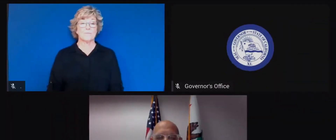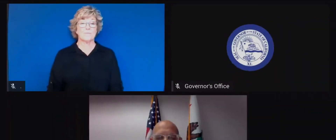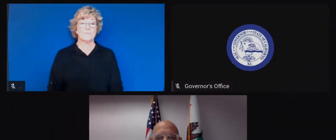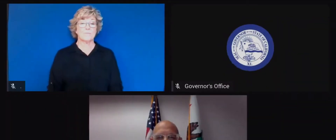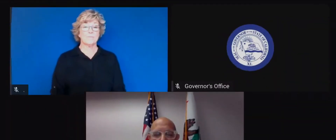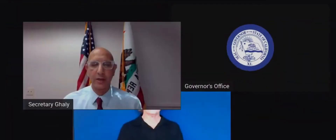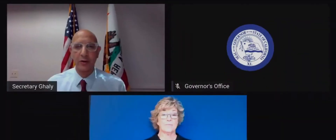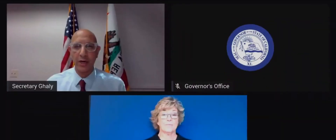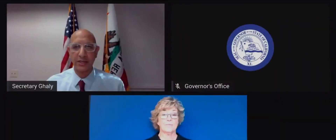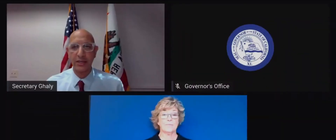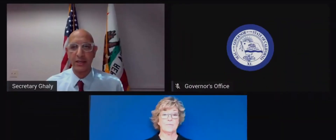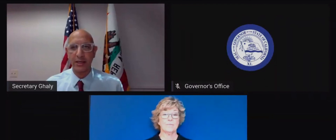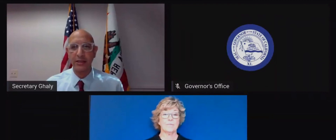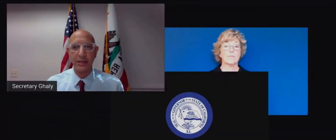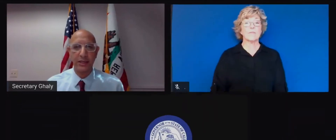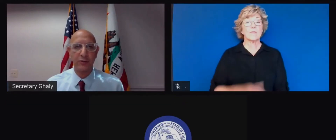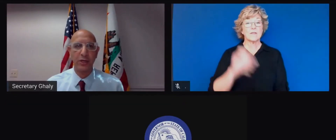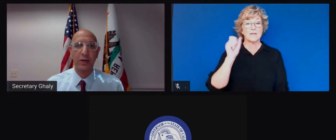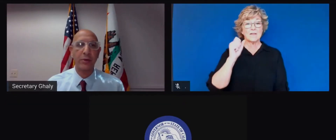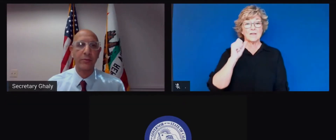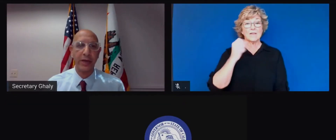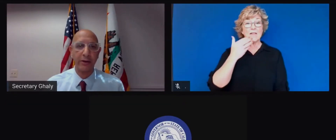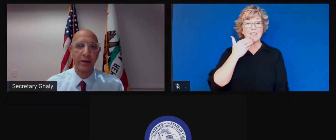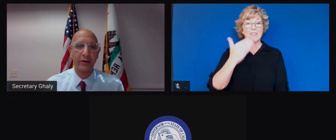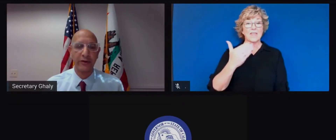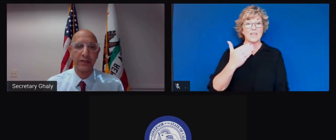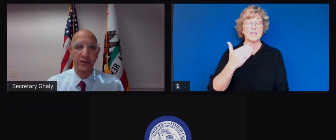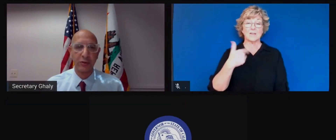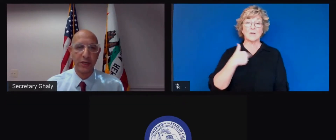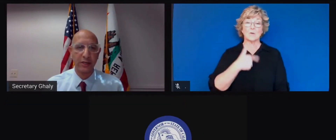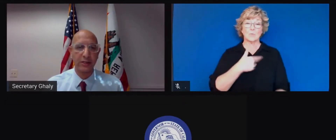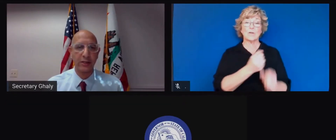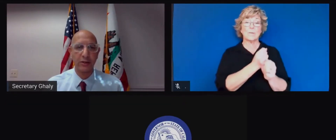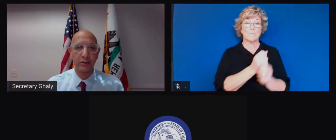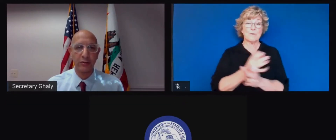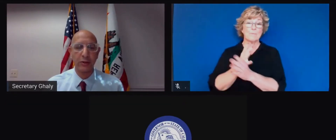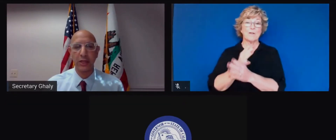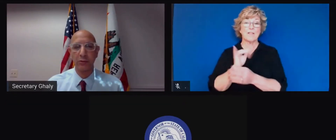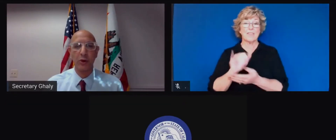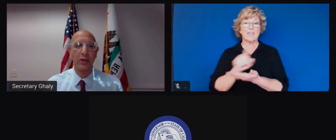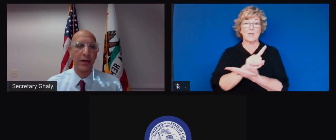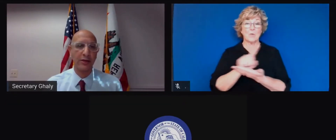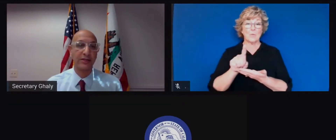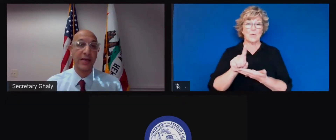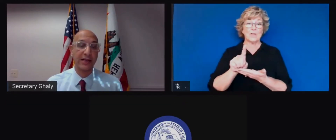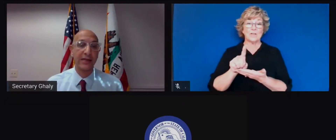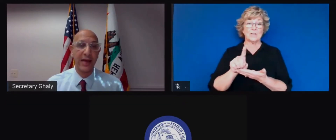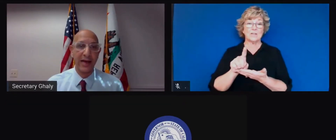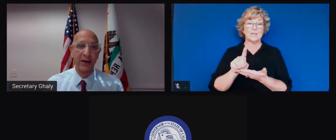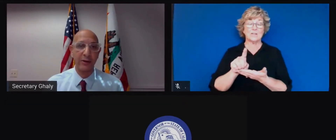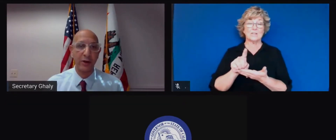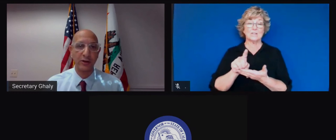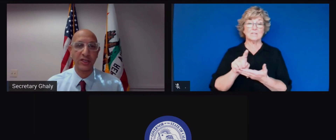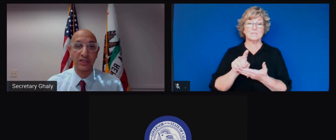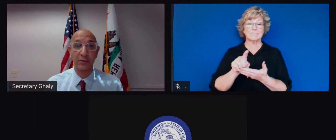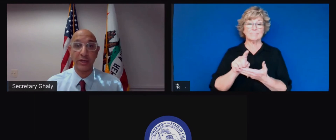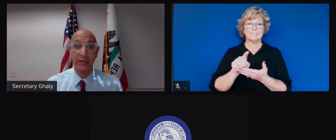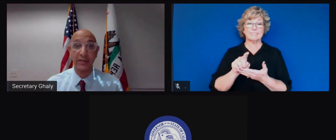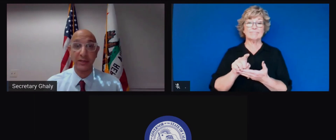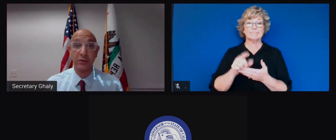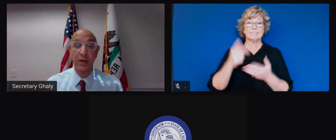Yeah, John, thanks for the question. And indeed, we are preparing over this week to really roll out exactly how